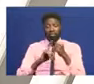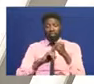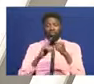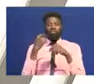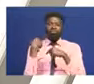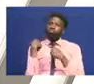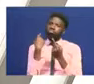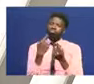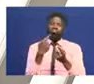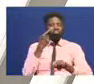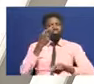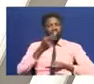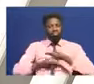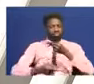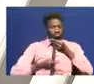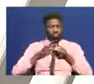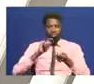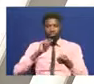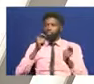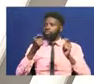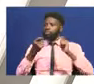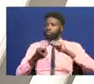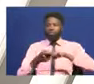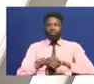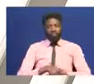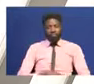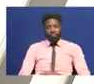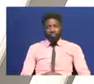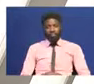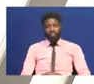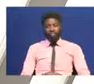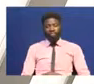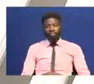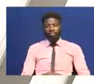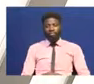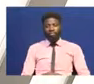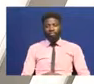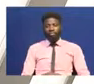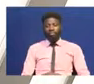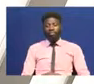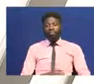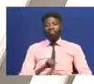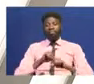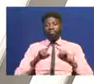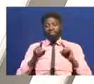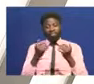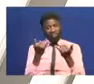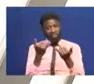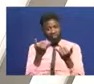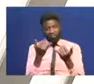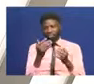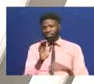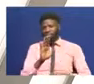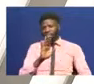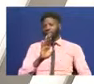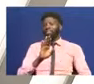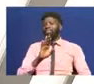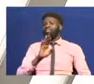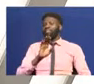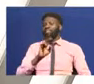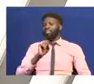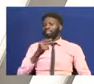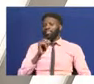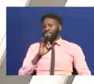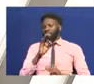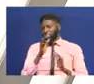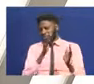through. However, because of the design of NHIF, there are certain inefficiencies which were there in the system,